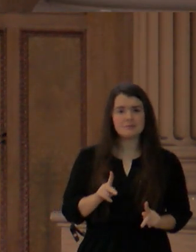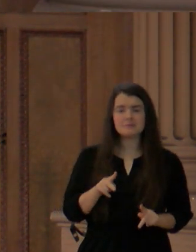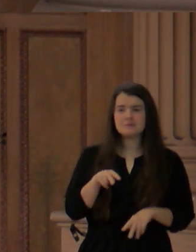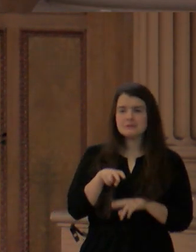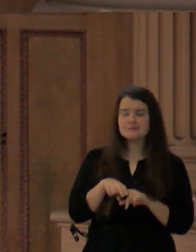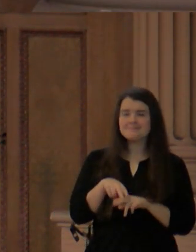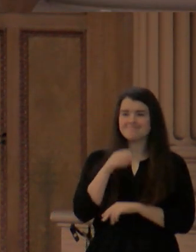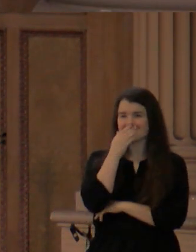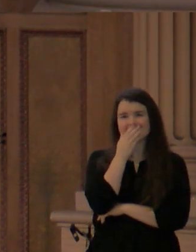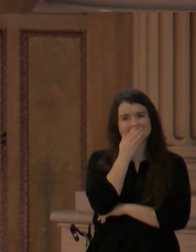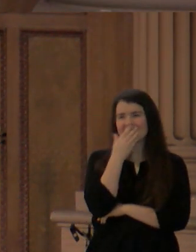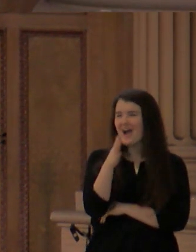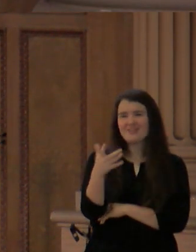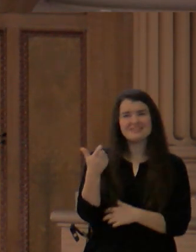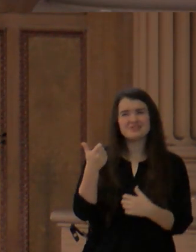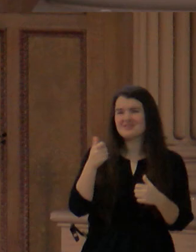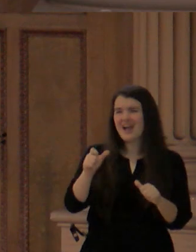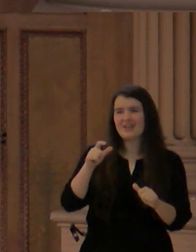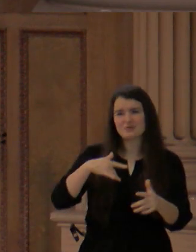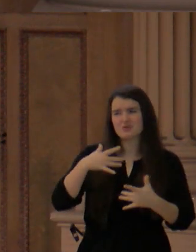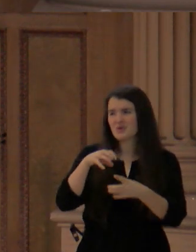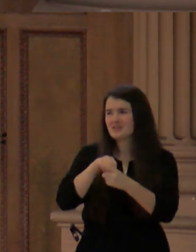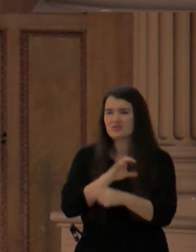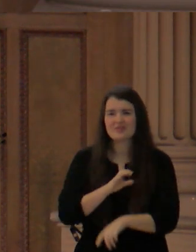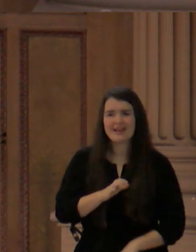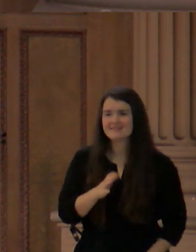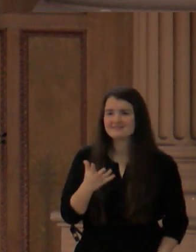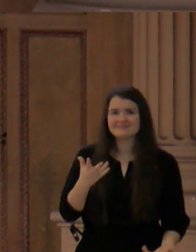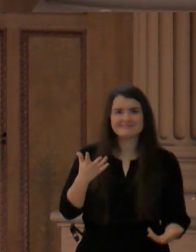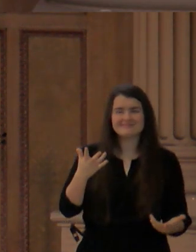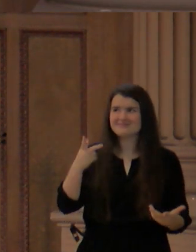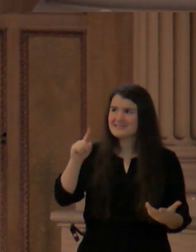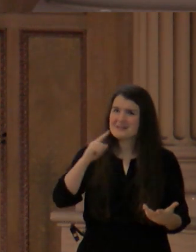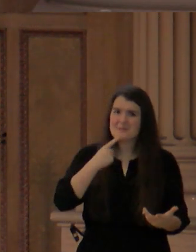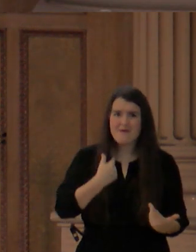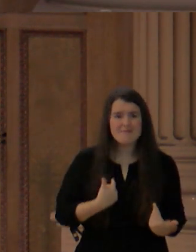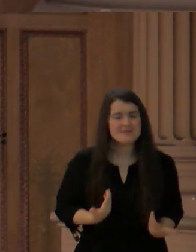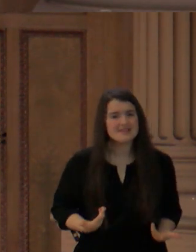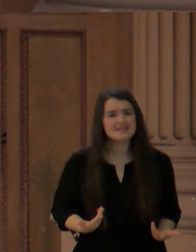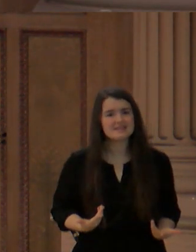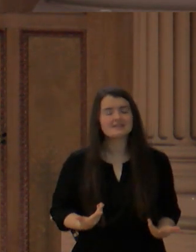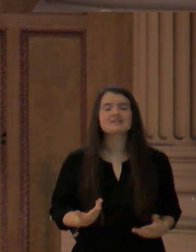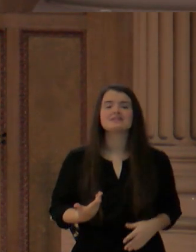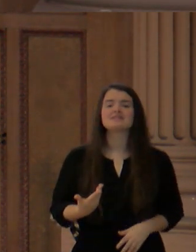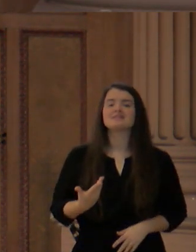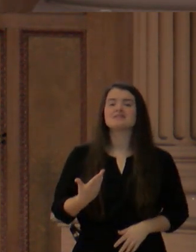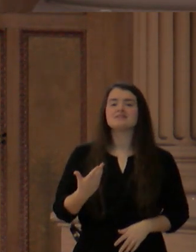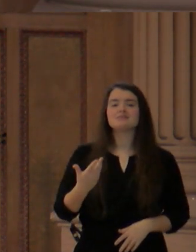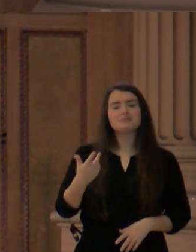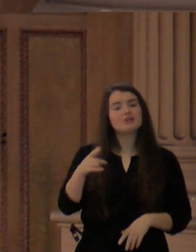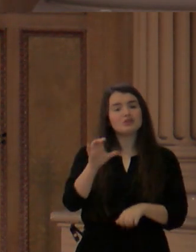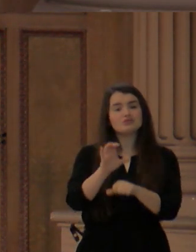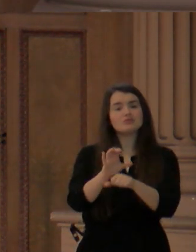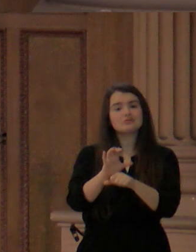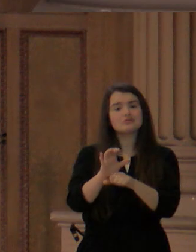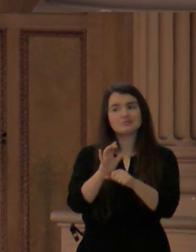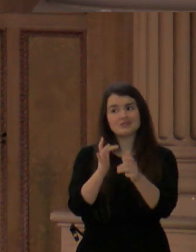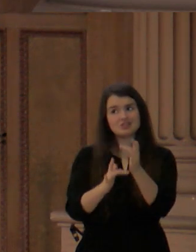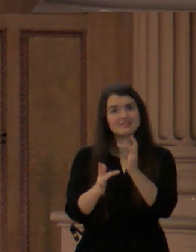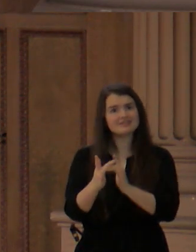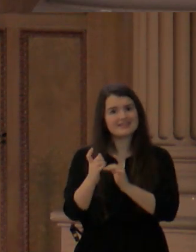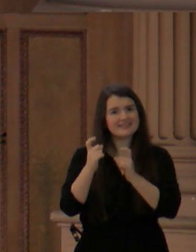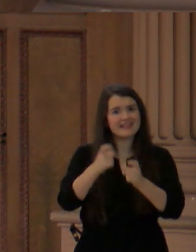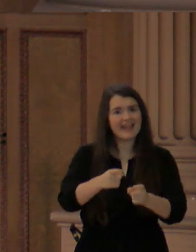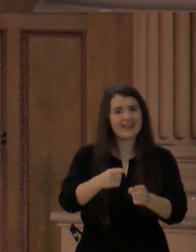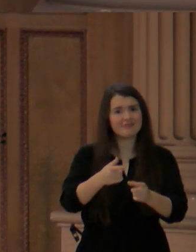But the thing is we didn't try that. Jesus gives a lot of good gifts and the church is one of his good gifts. But the gifts